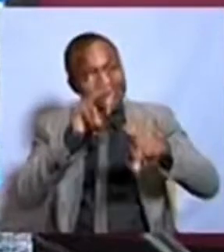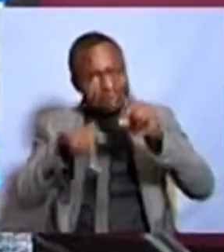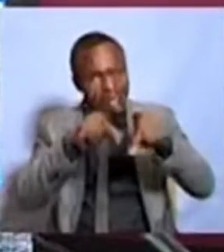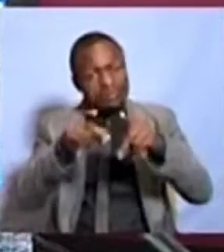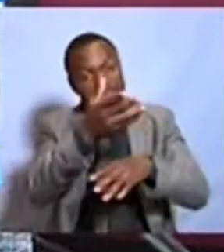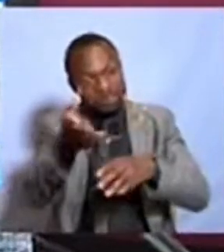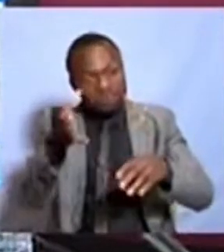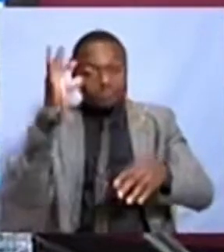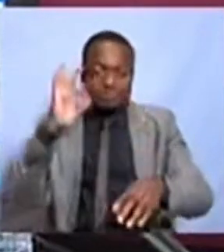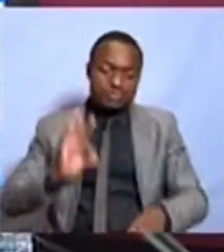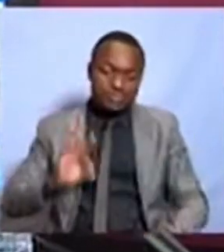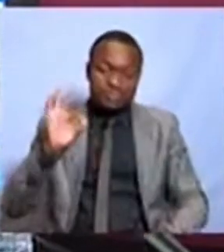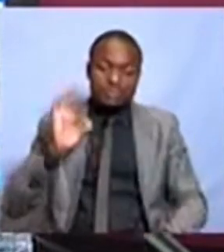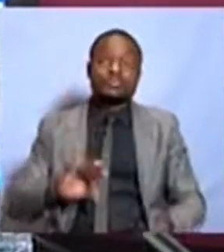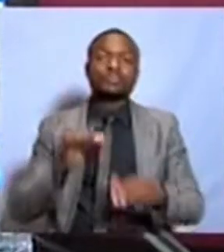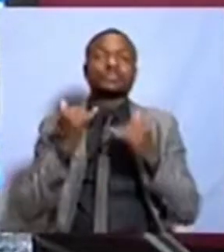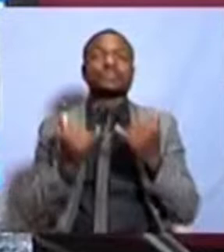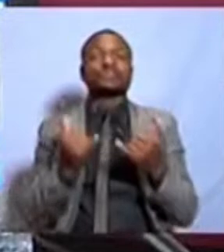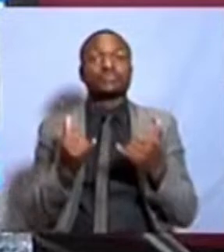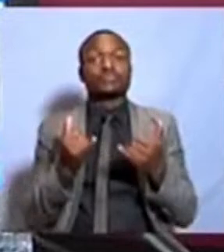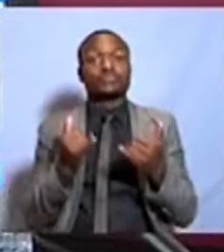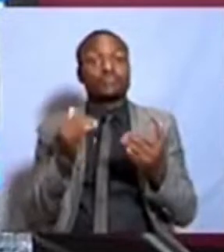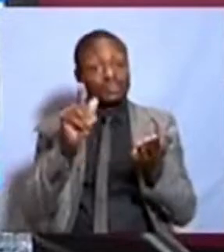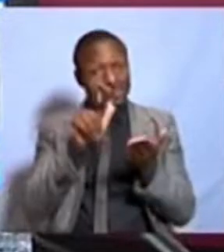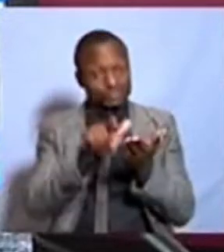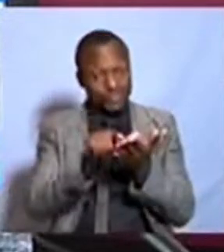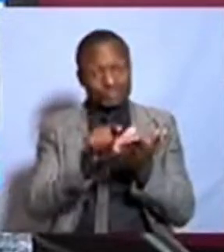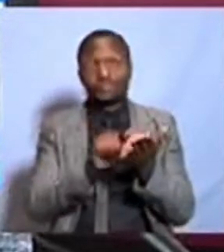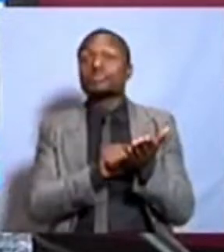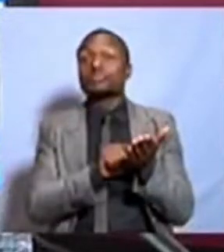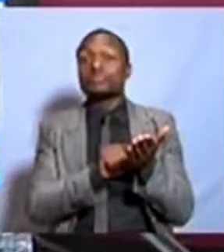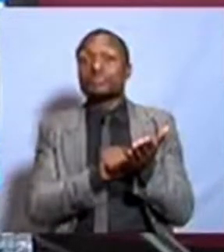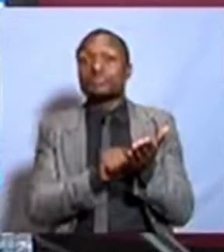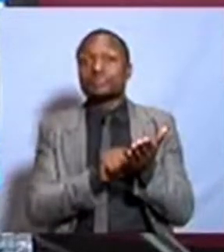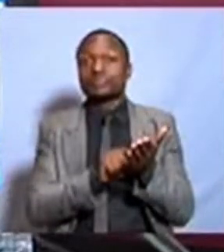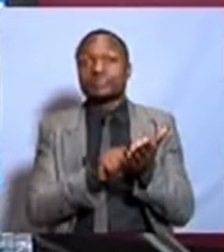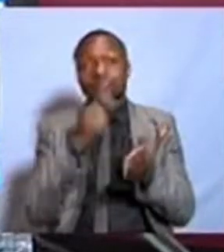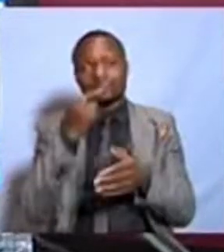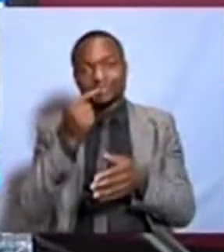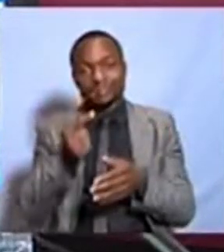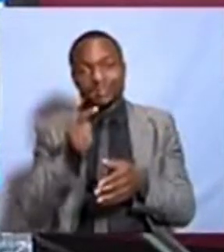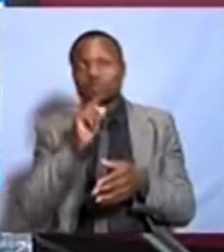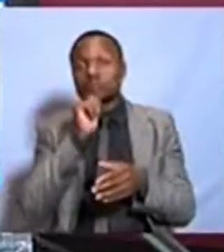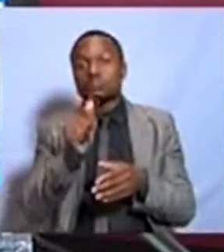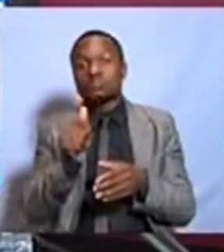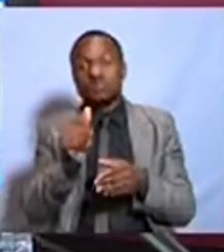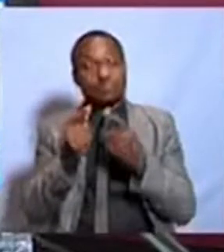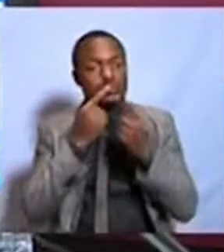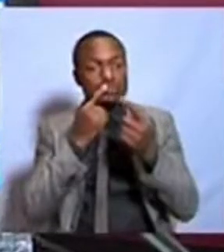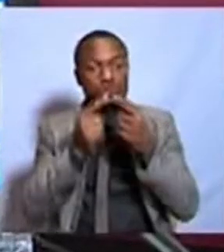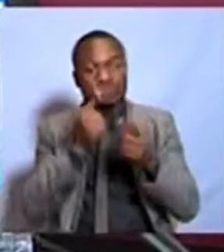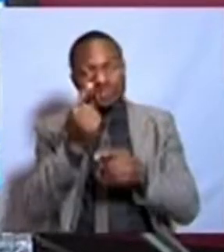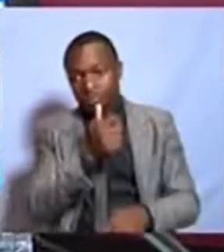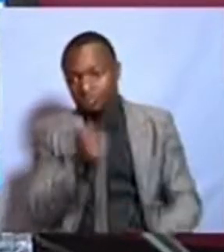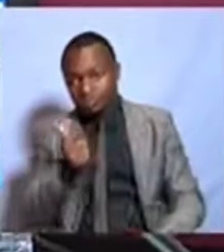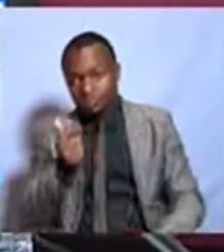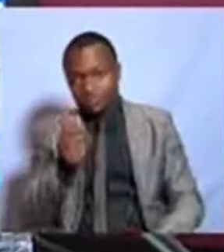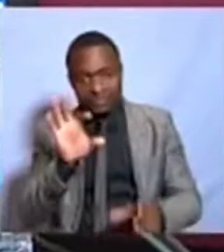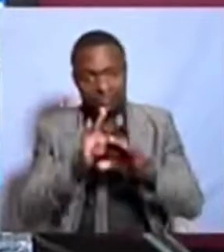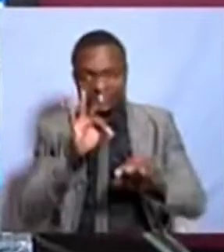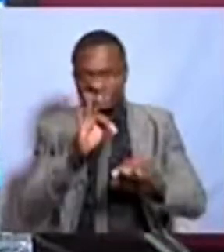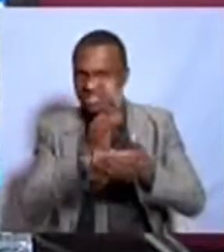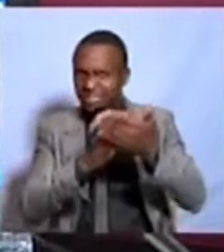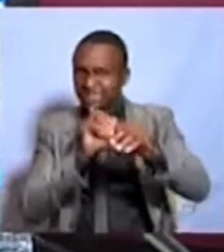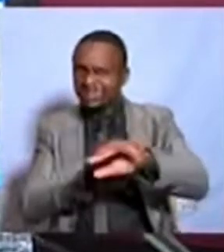there even now. So our legislative framework, like we mentioned earlier, does not speak to each other. So you would find that sometimes